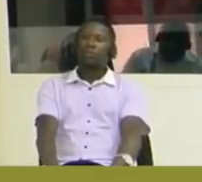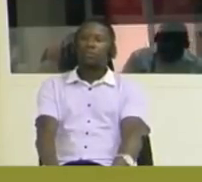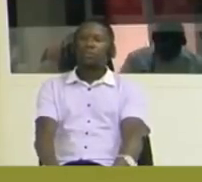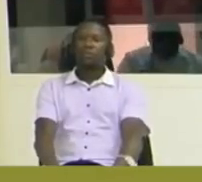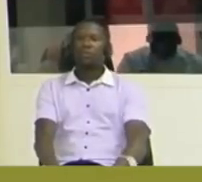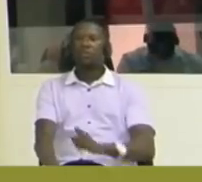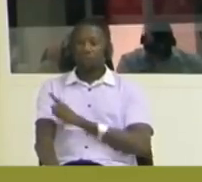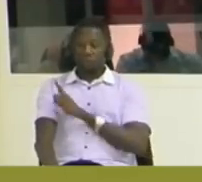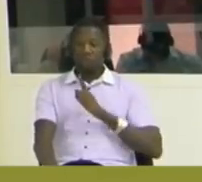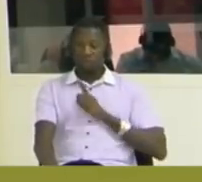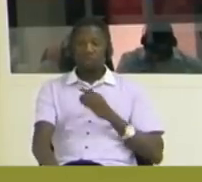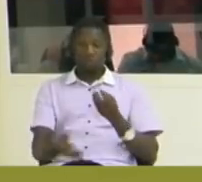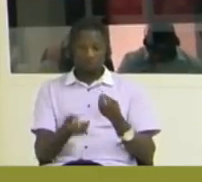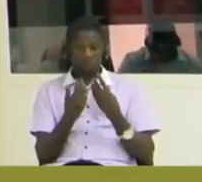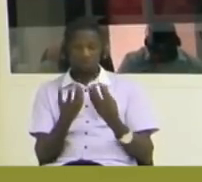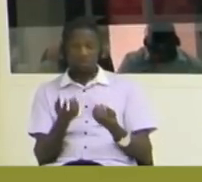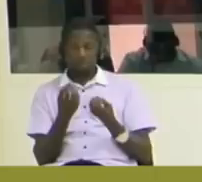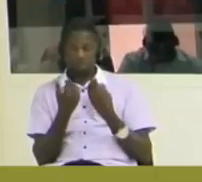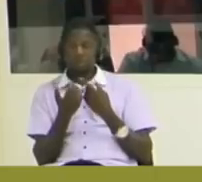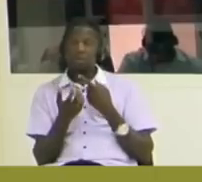We've been told